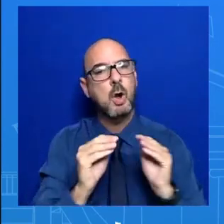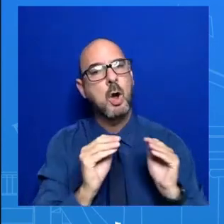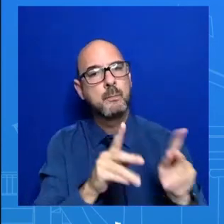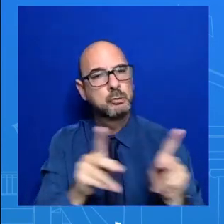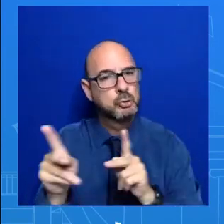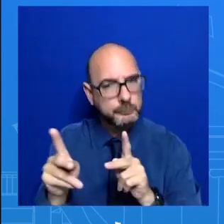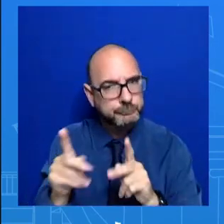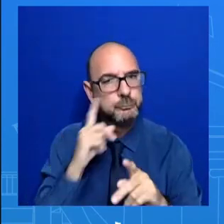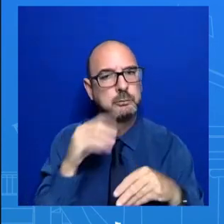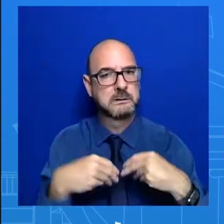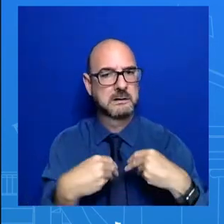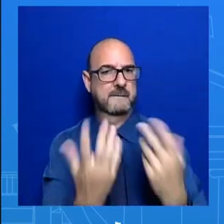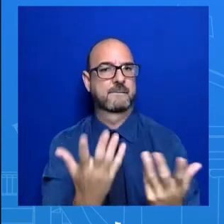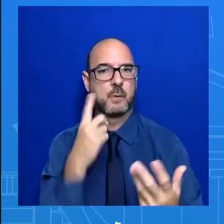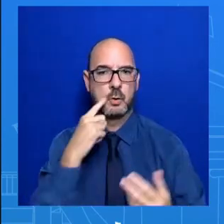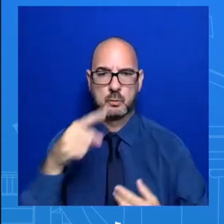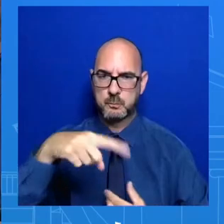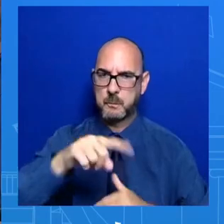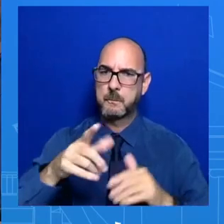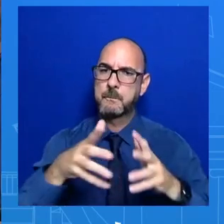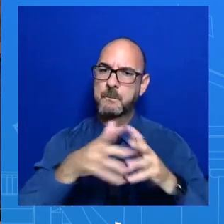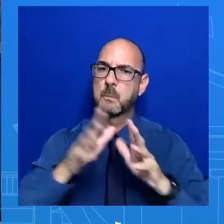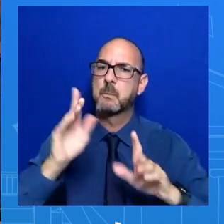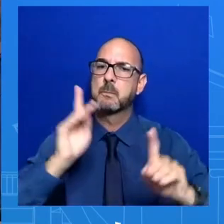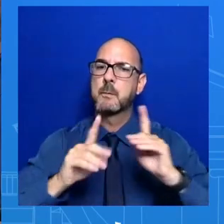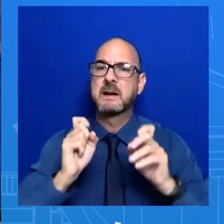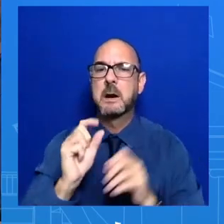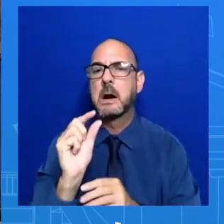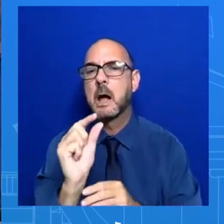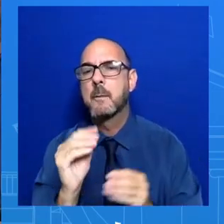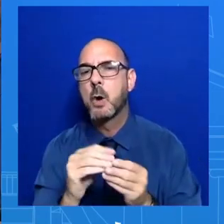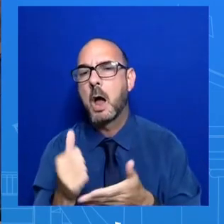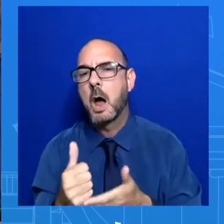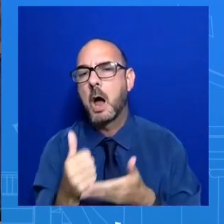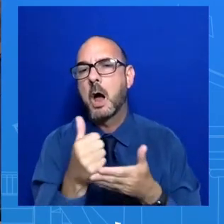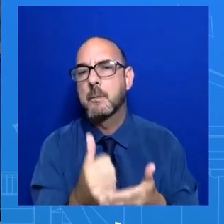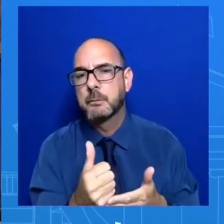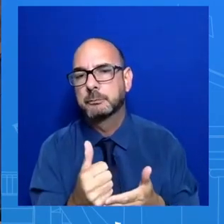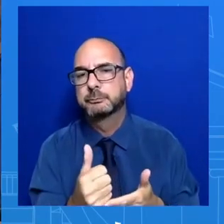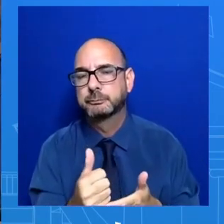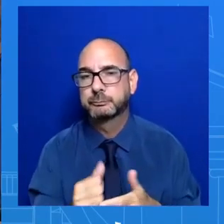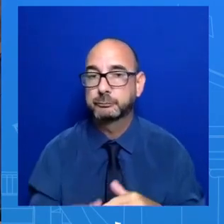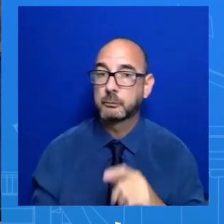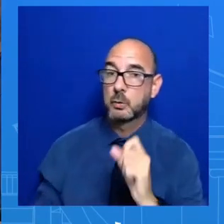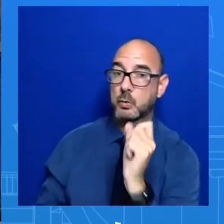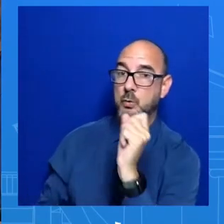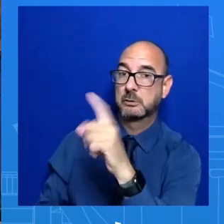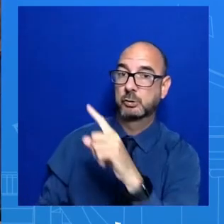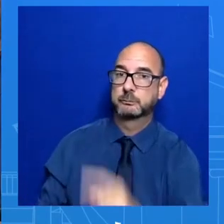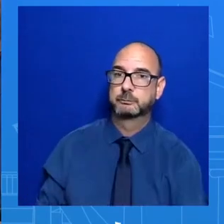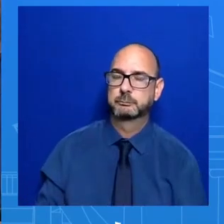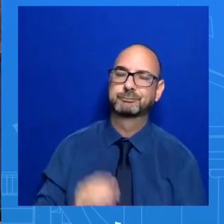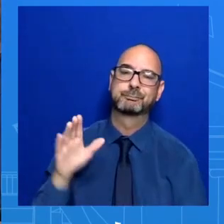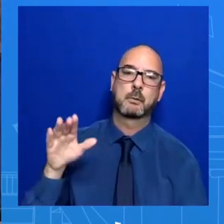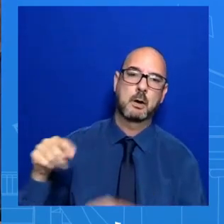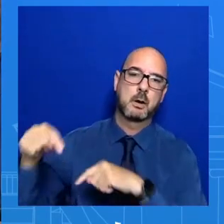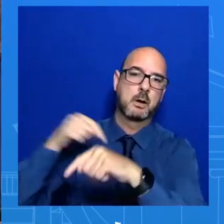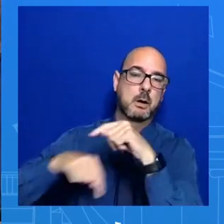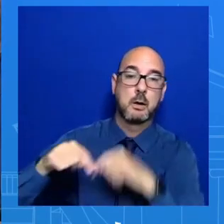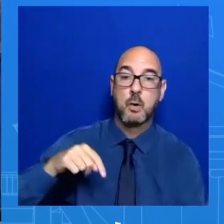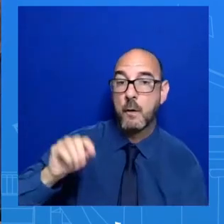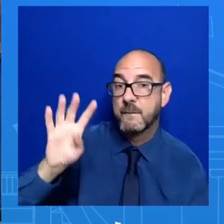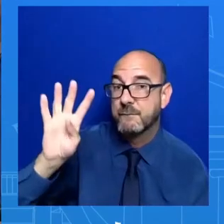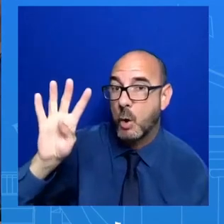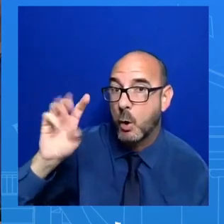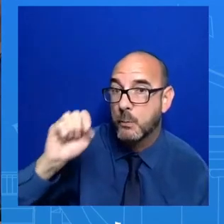they need a little bit more help. And I guess just to put a fine point on it right now, for the 4.7 million Americans who have received this debt relief, the